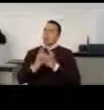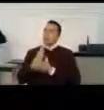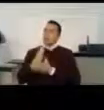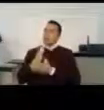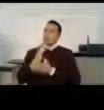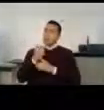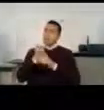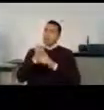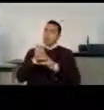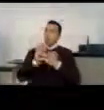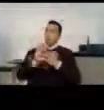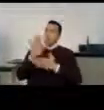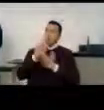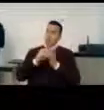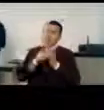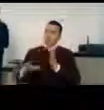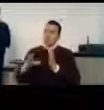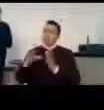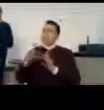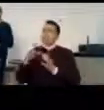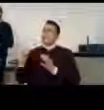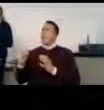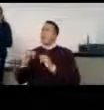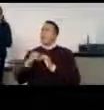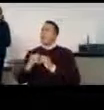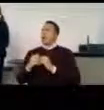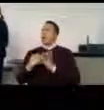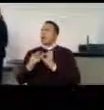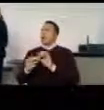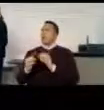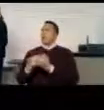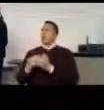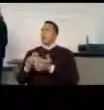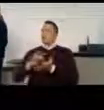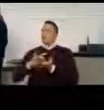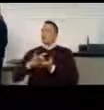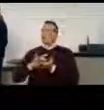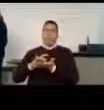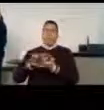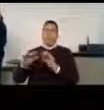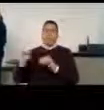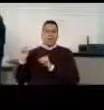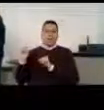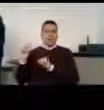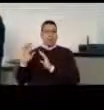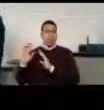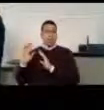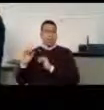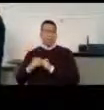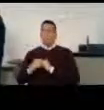student, and also how that relates to medical leave?